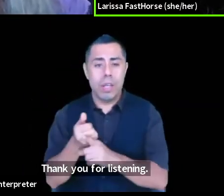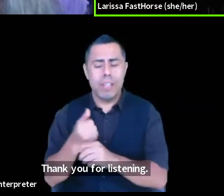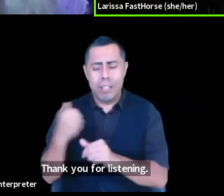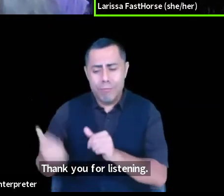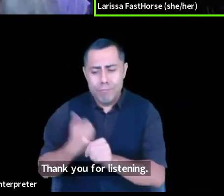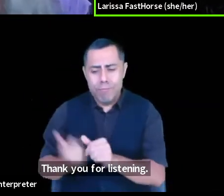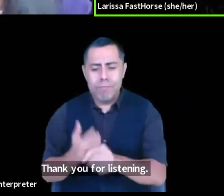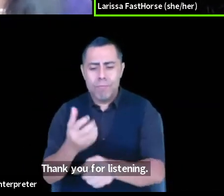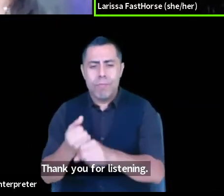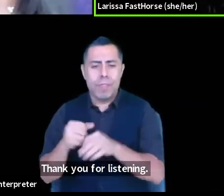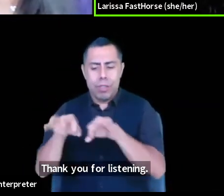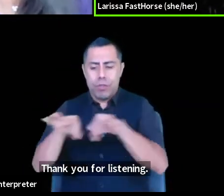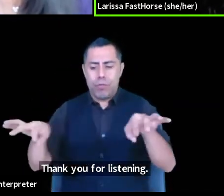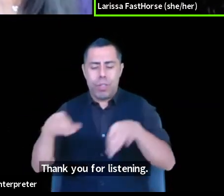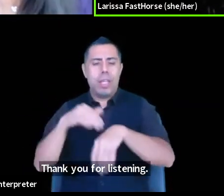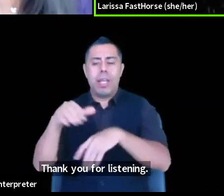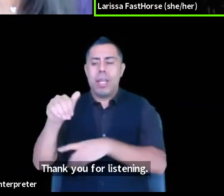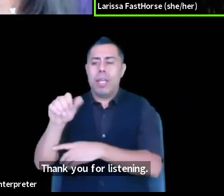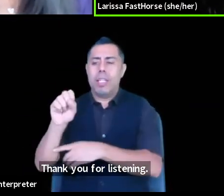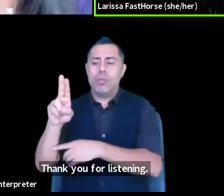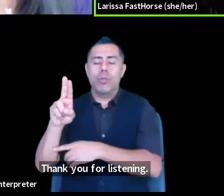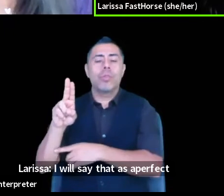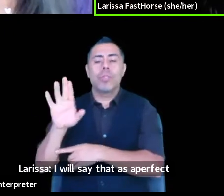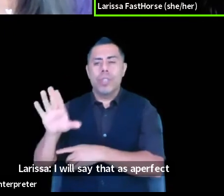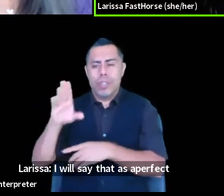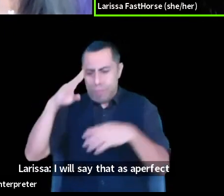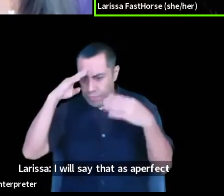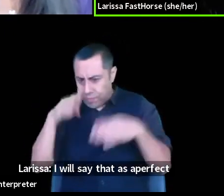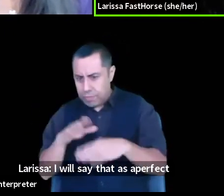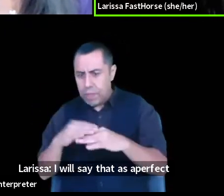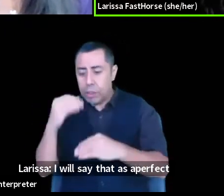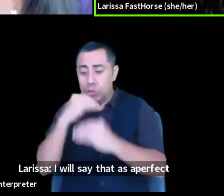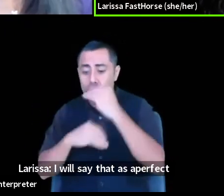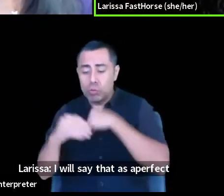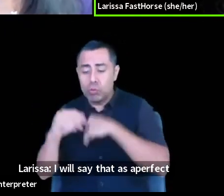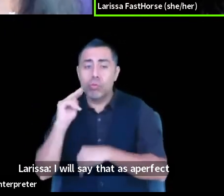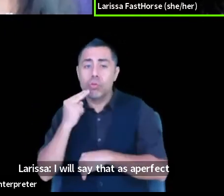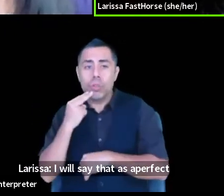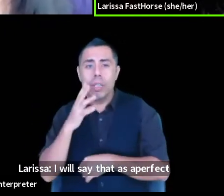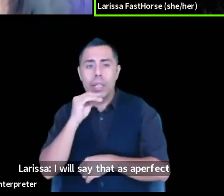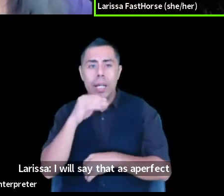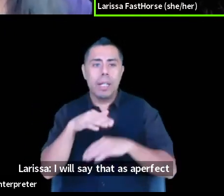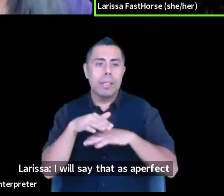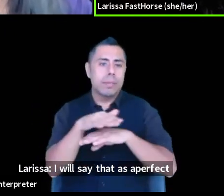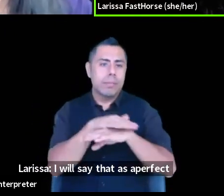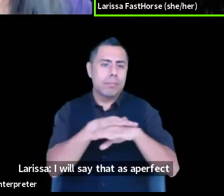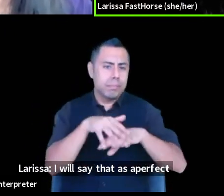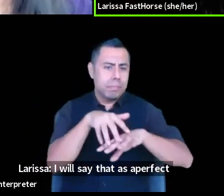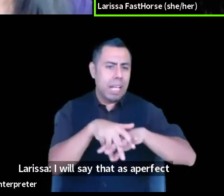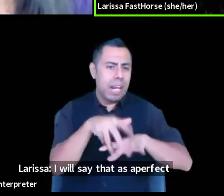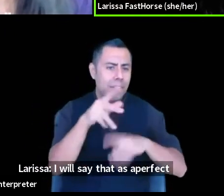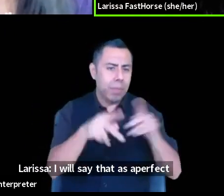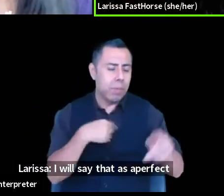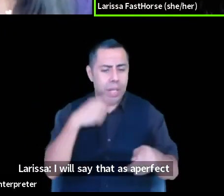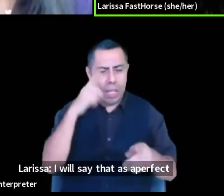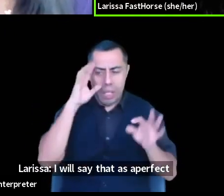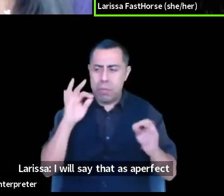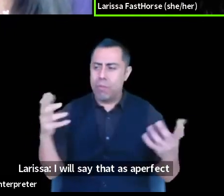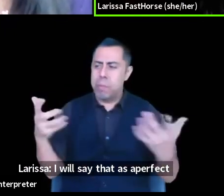at ASU to nutrition and Native people. And I'd love to have her talk about that because I think that goes right into what you were talking